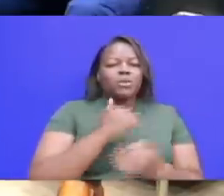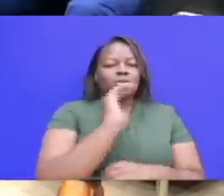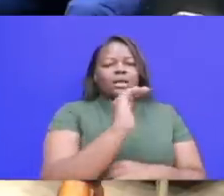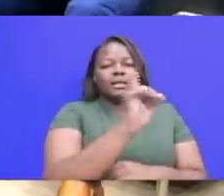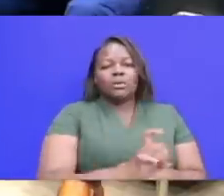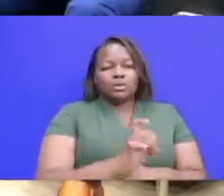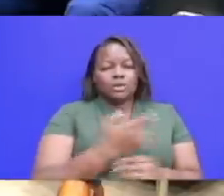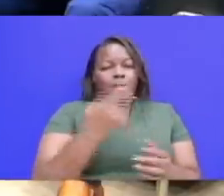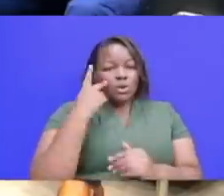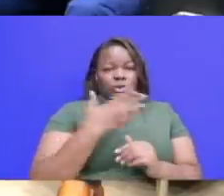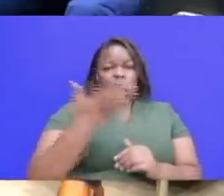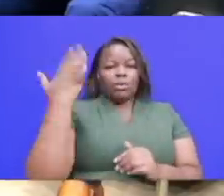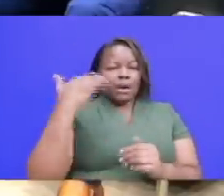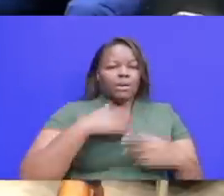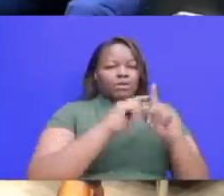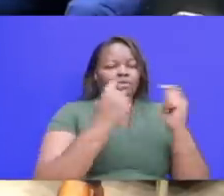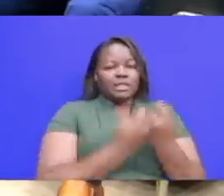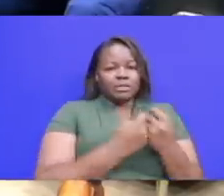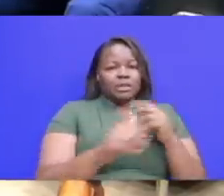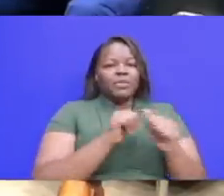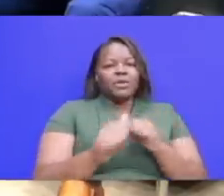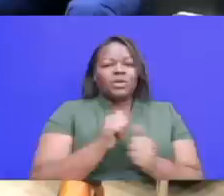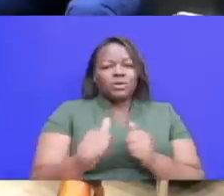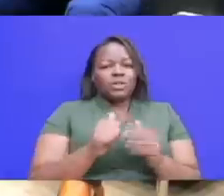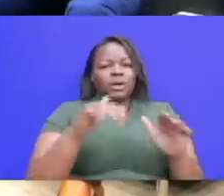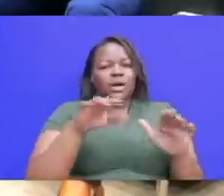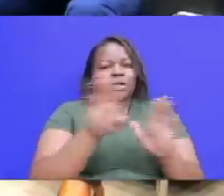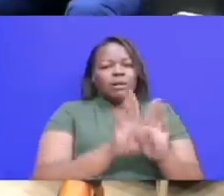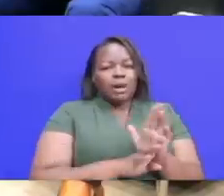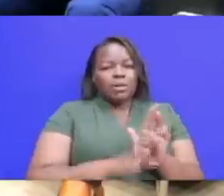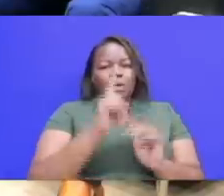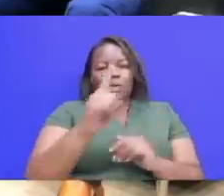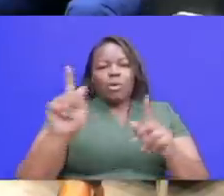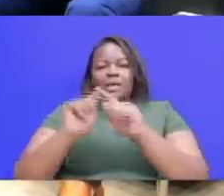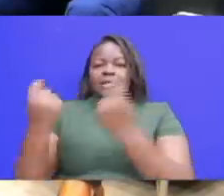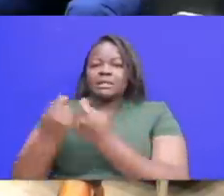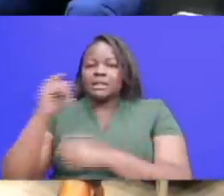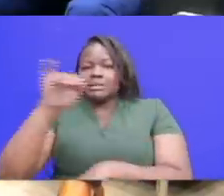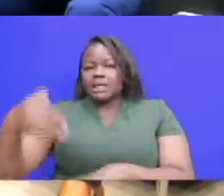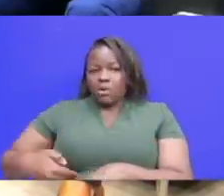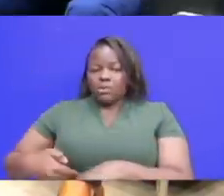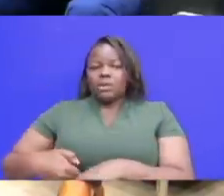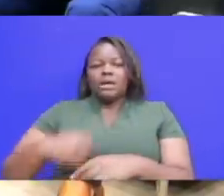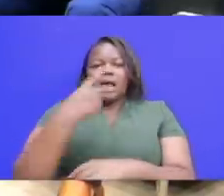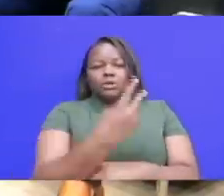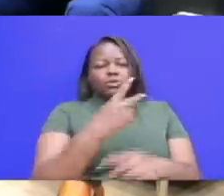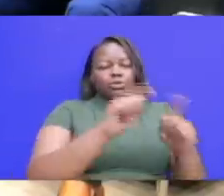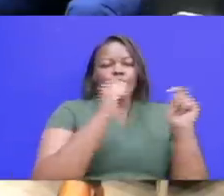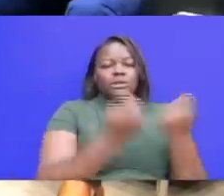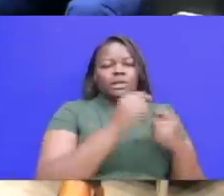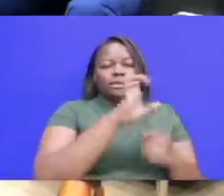previously two teams that mm-hmm. were in the scriptures, team mm-hmm. Jacob and team Esau. The mm-hmm. mother